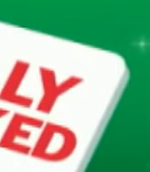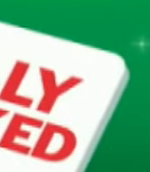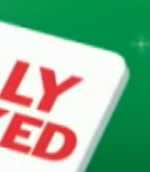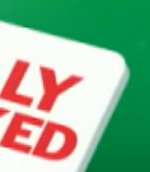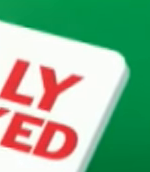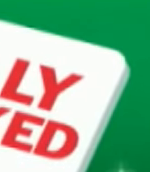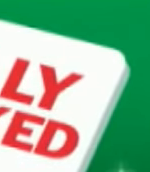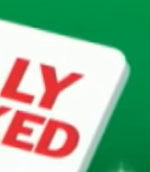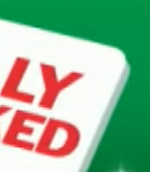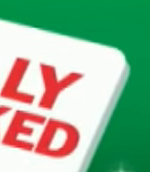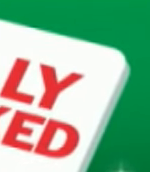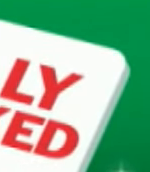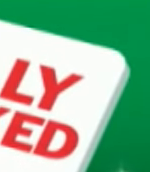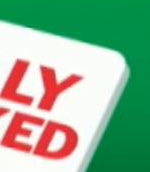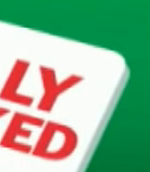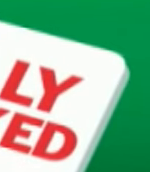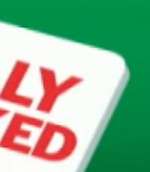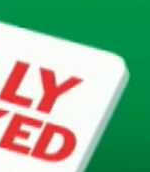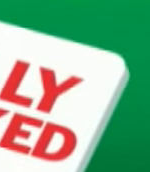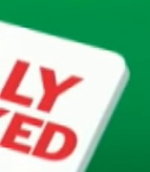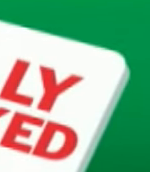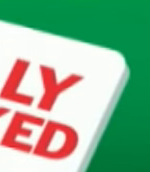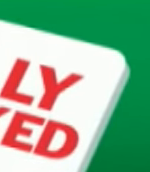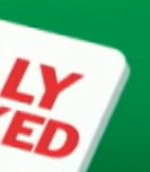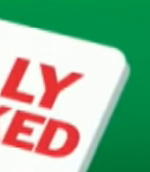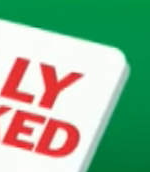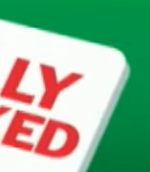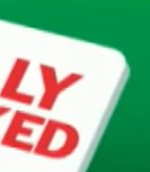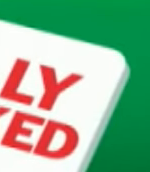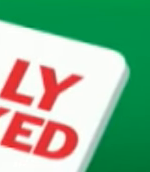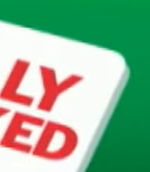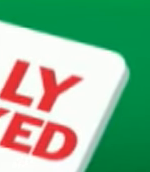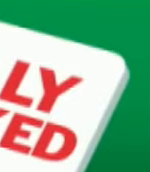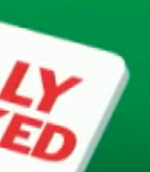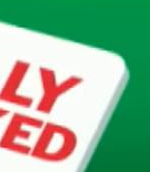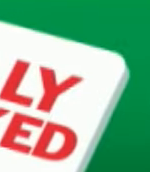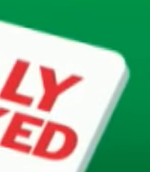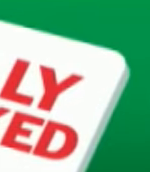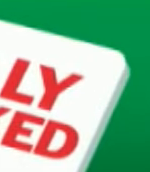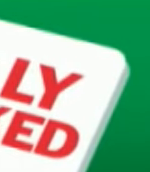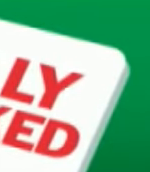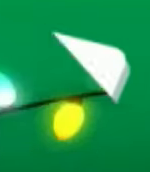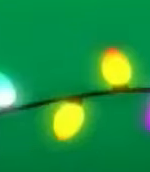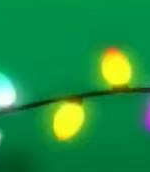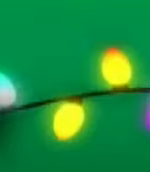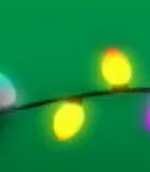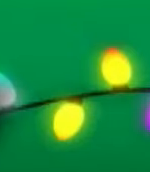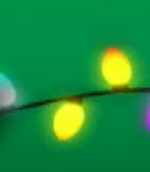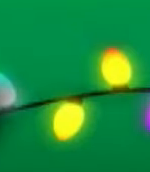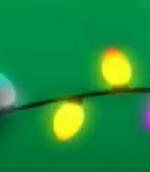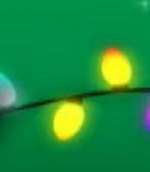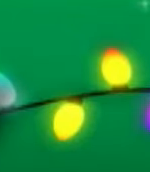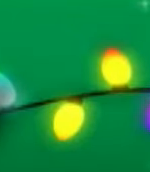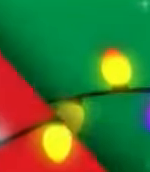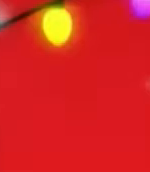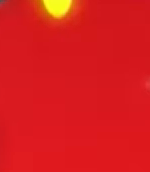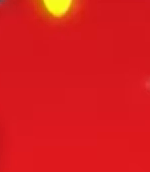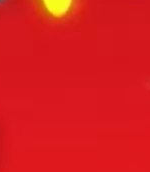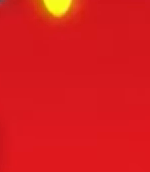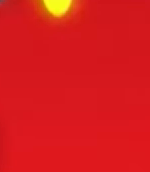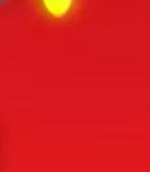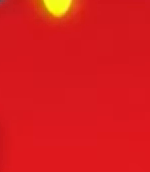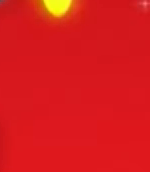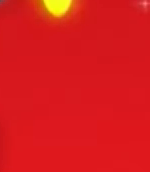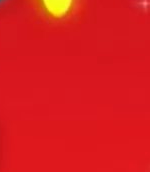with the LG 4.2 channel component system for only 764 per month. Remember, we offer 24 months to